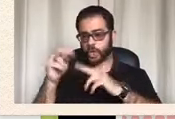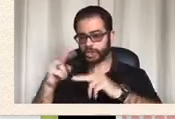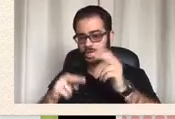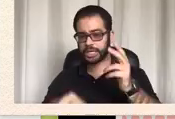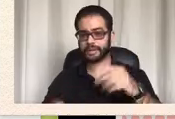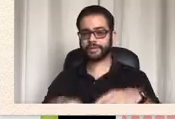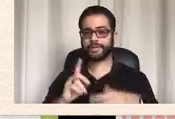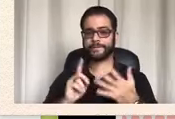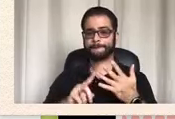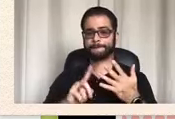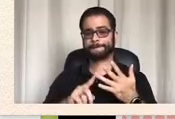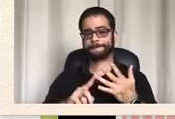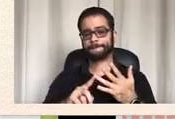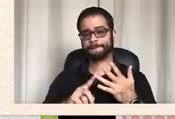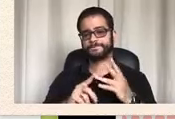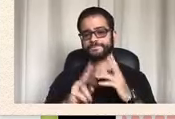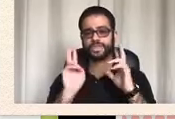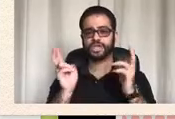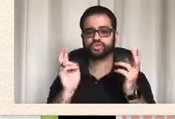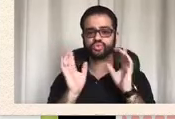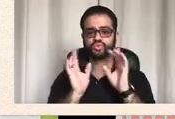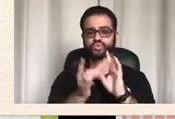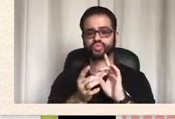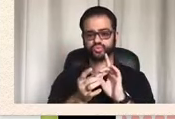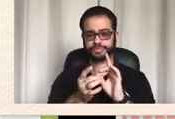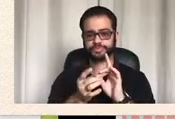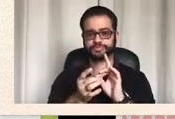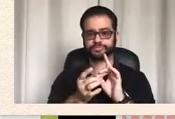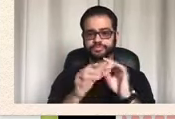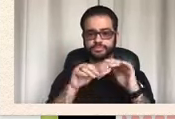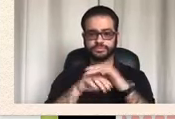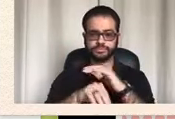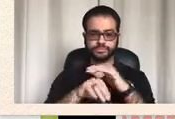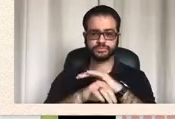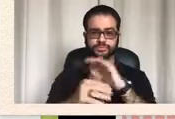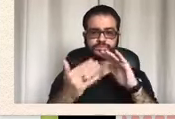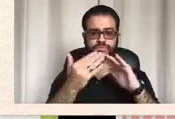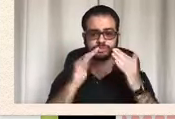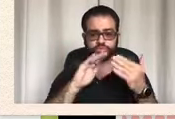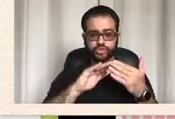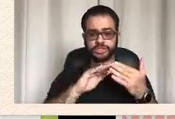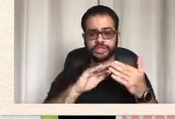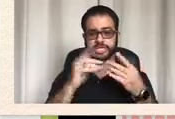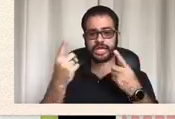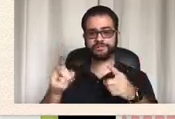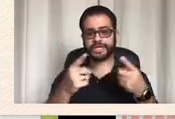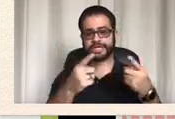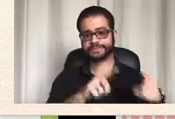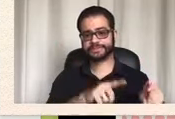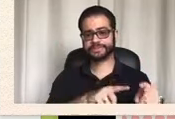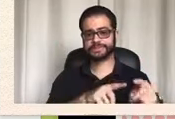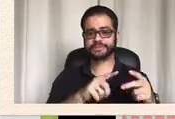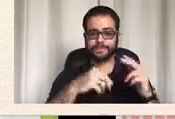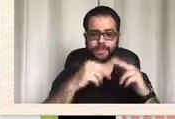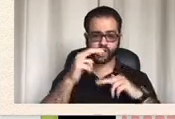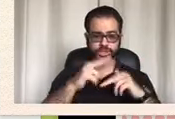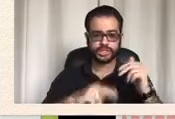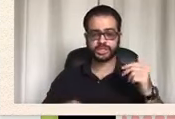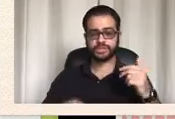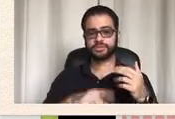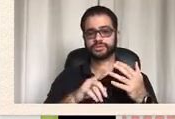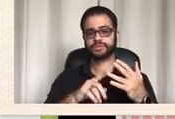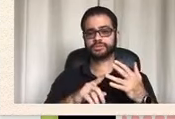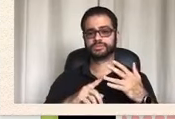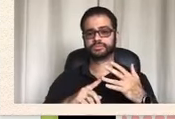to access to community events and buildings. And one of our